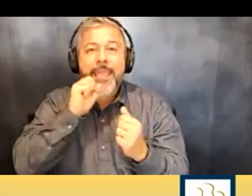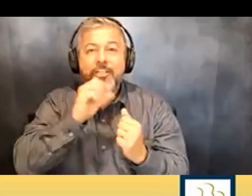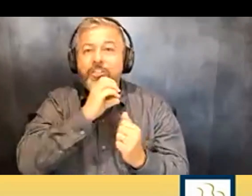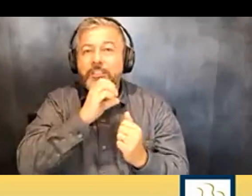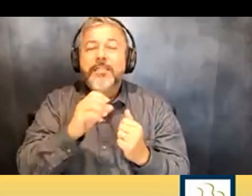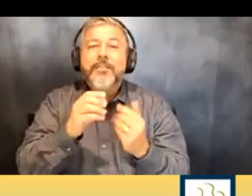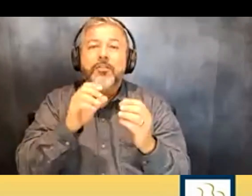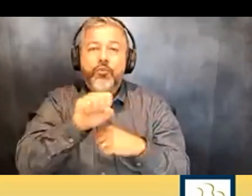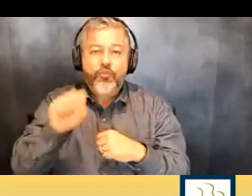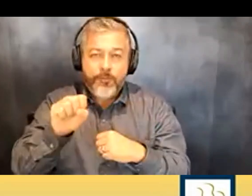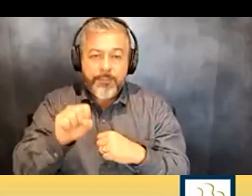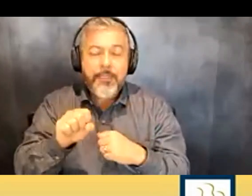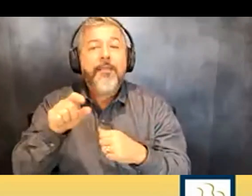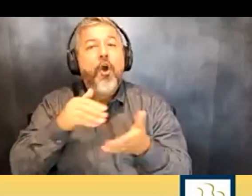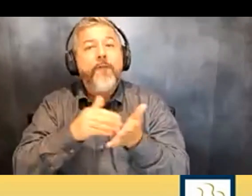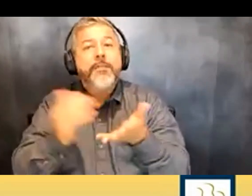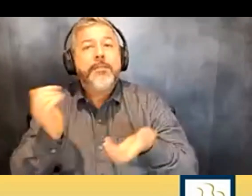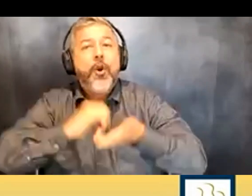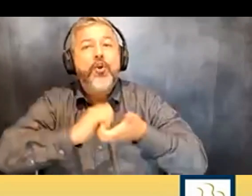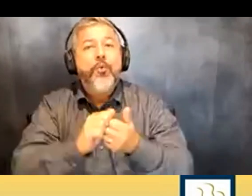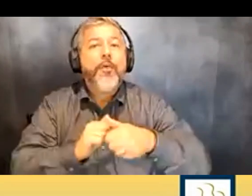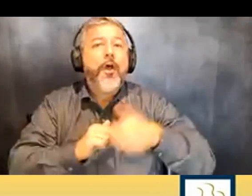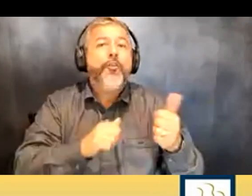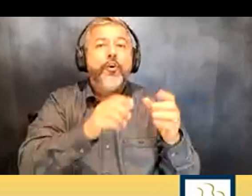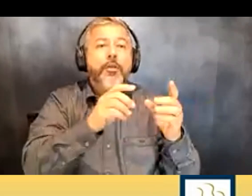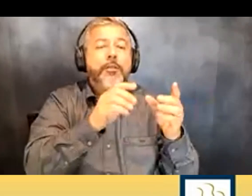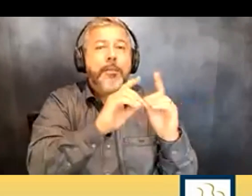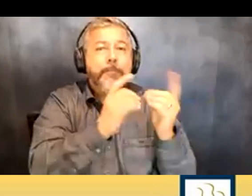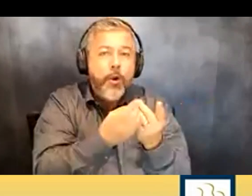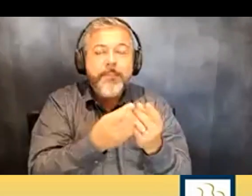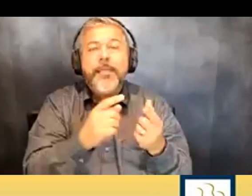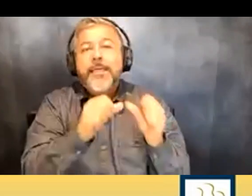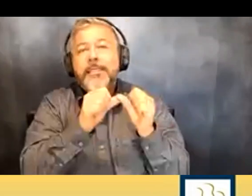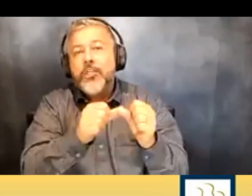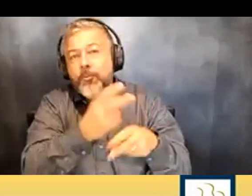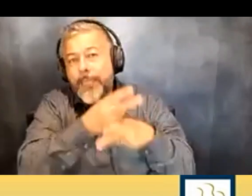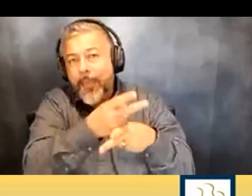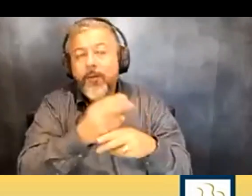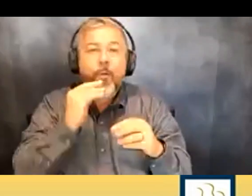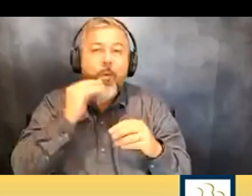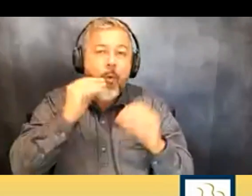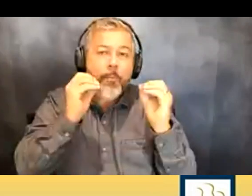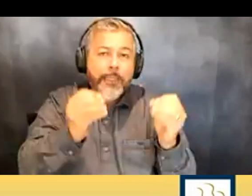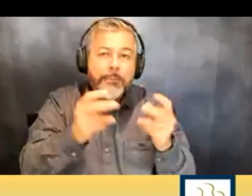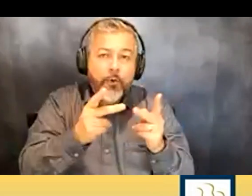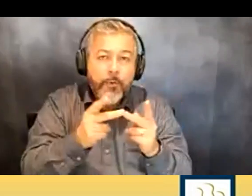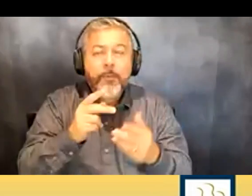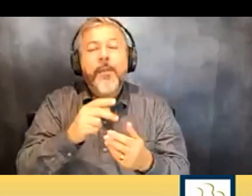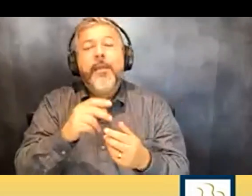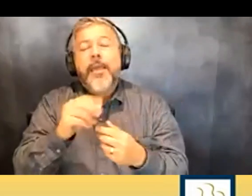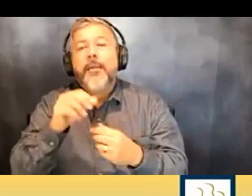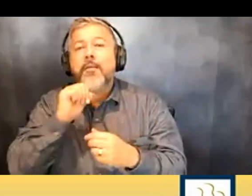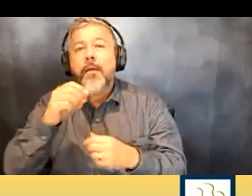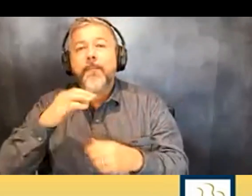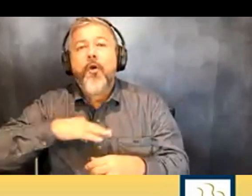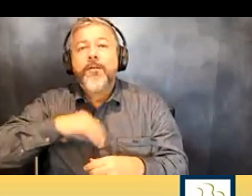departments often partner with other local departments, homelessness, continuum of cares, and nonprofits and CBOs to carry out the